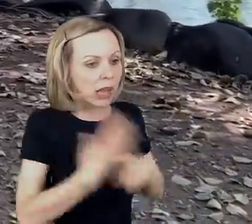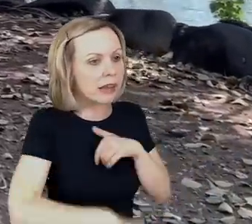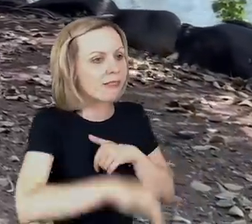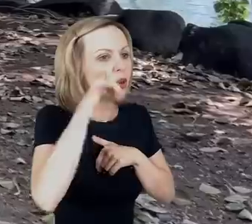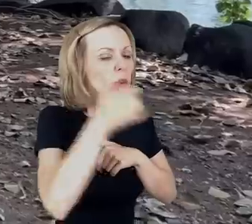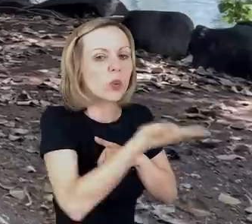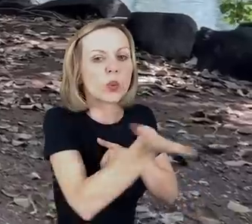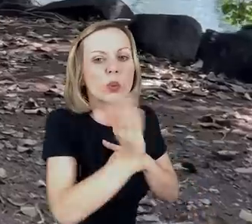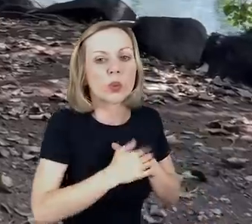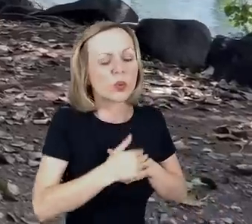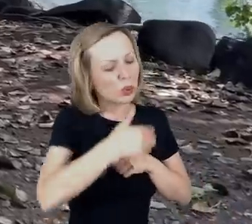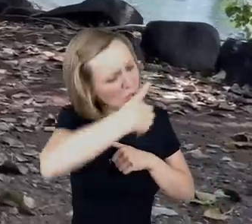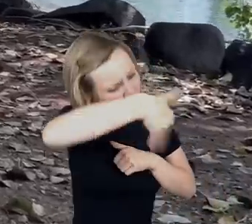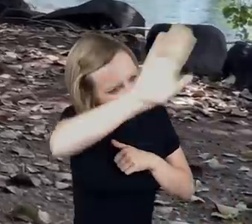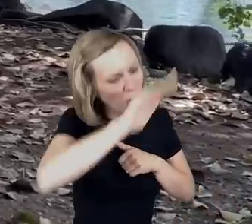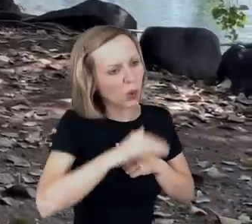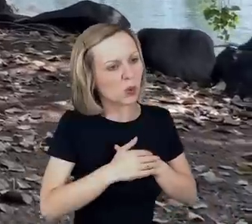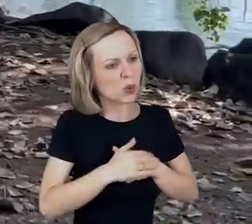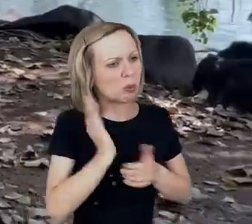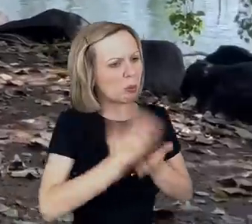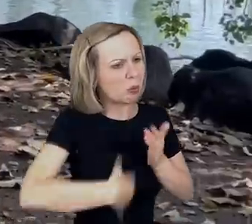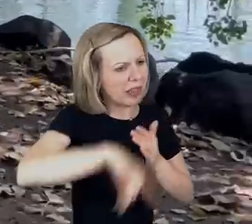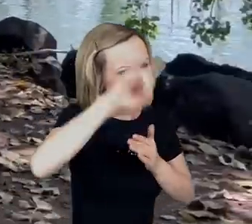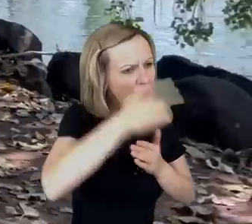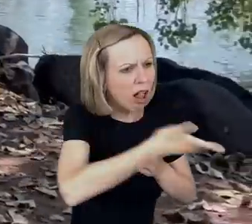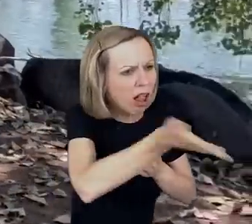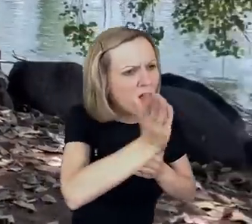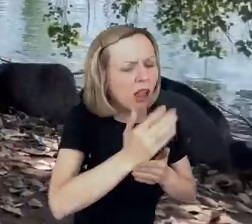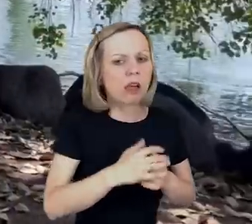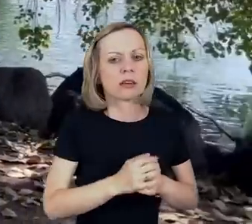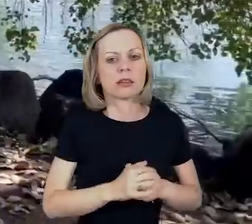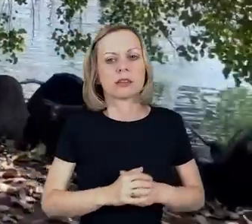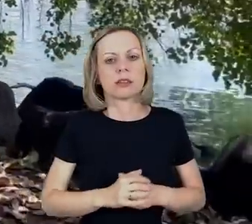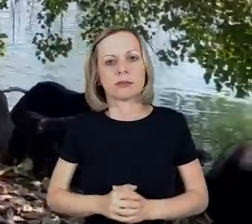never knew you. Go away from me, you evildoers.